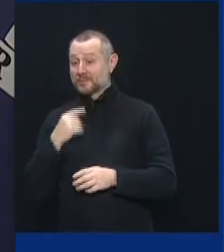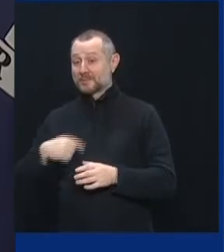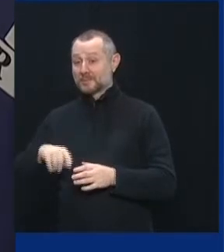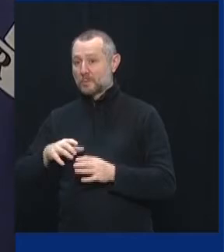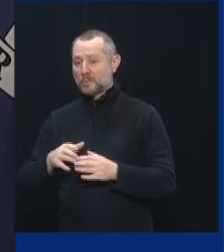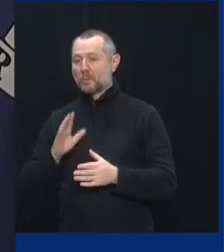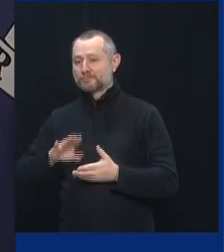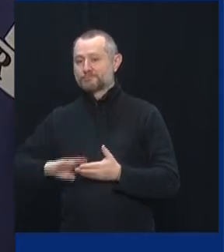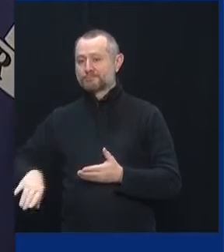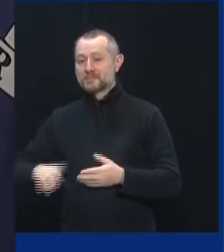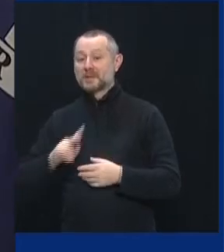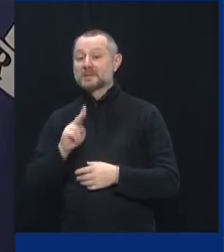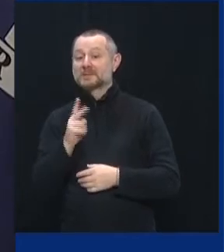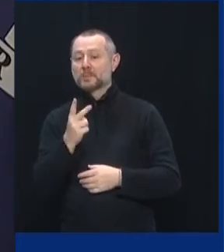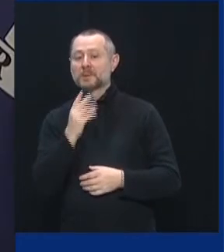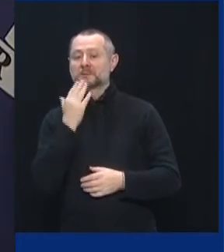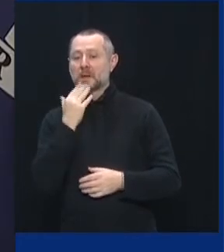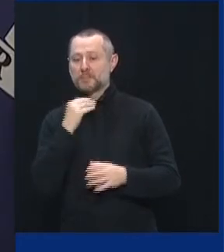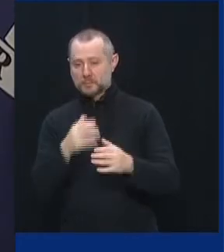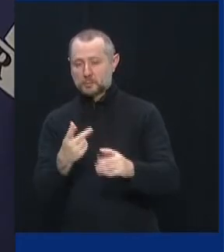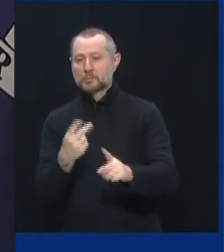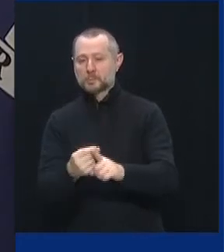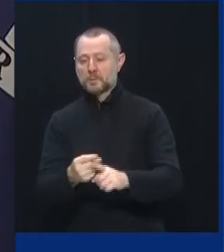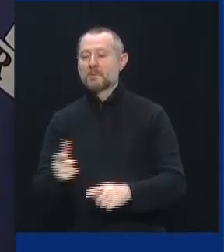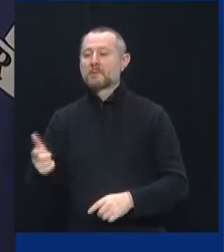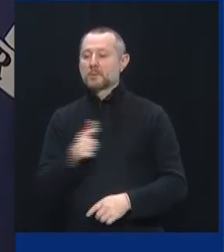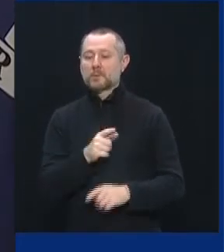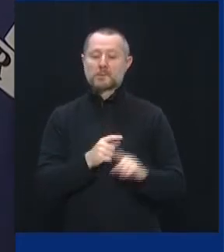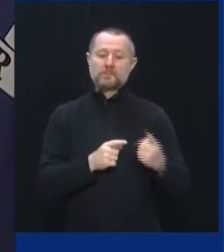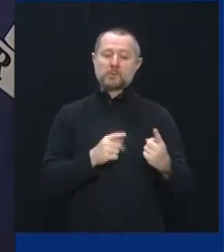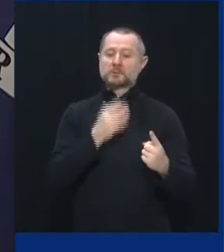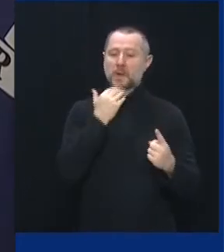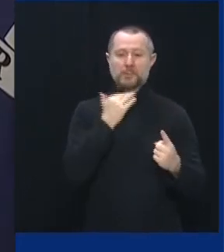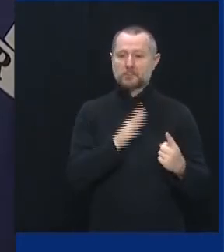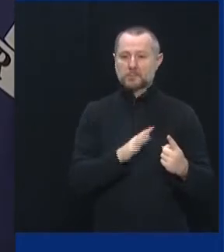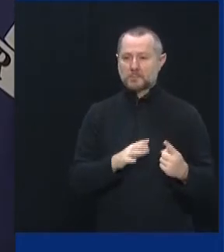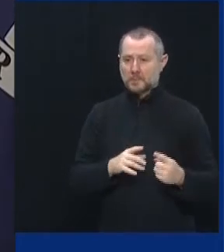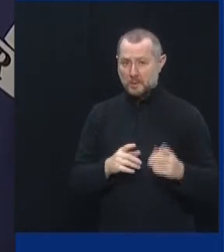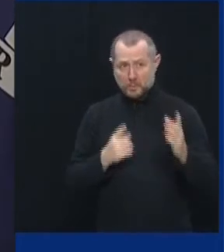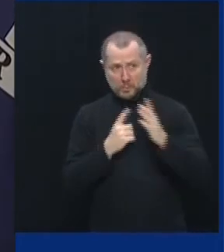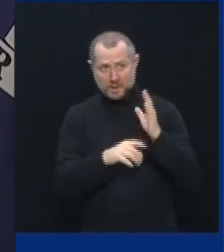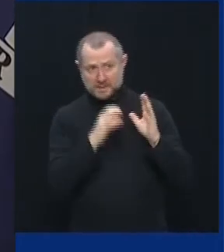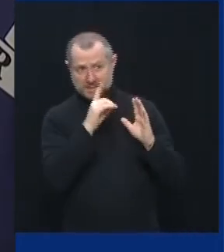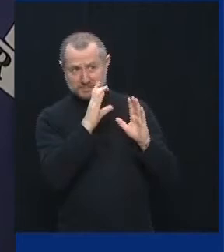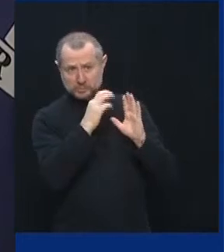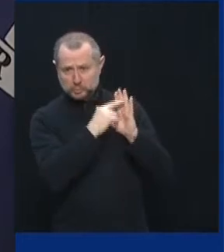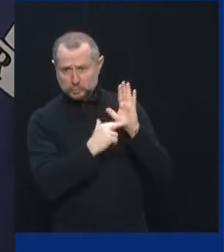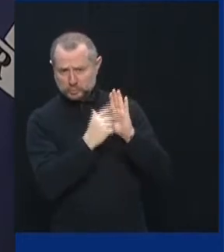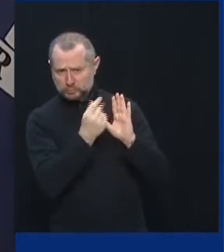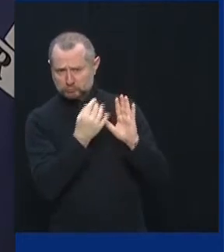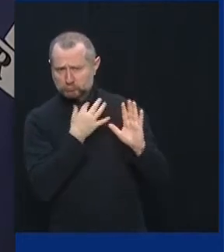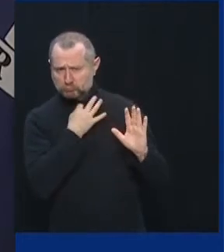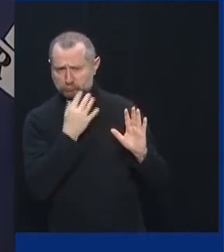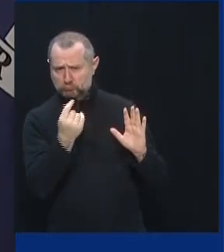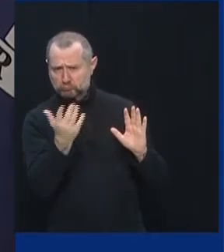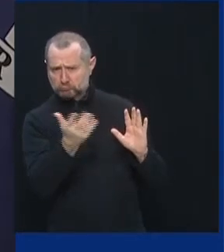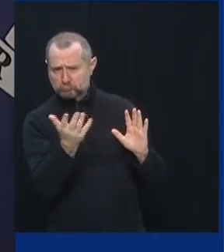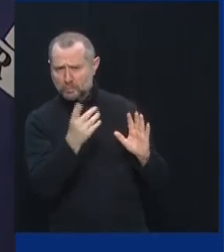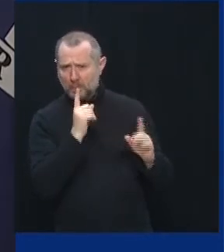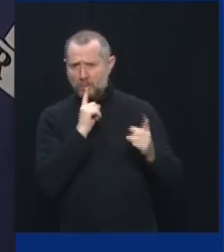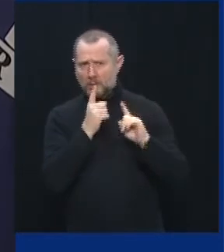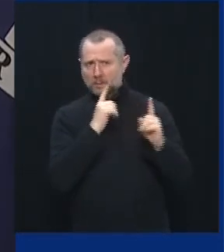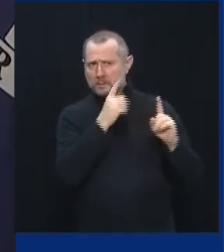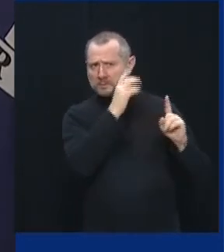currently. Wondering if you could update everyone on the status of your conversations with the CDC about underlying health conditions and